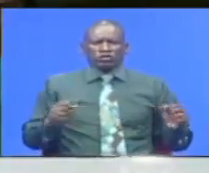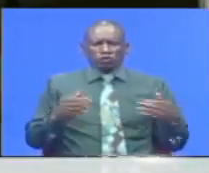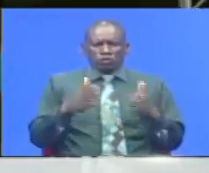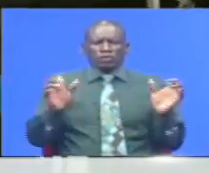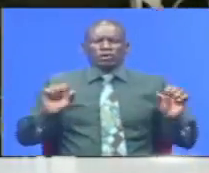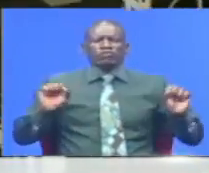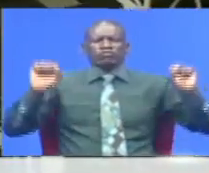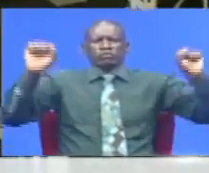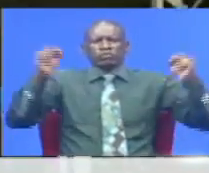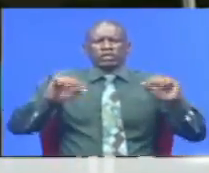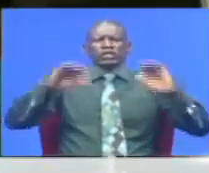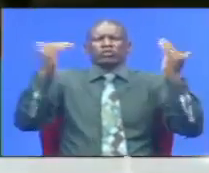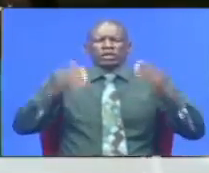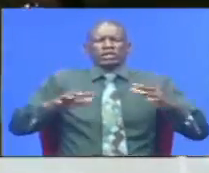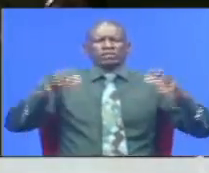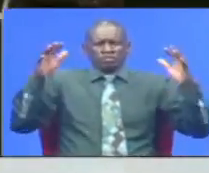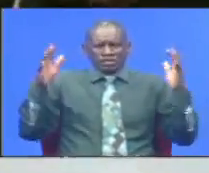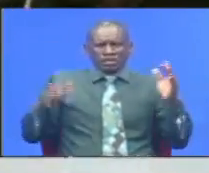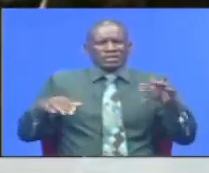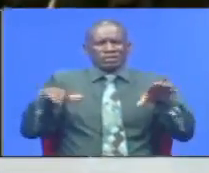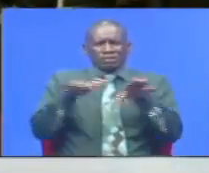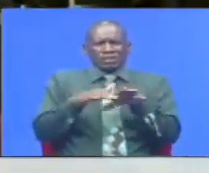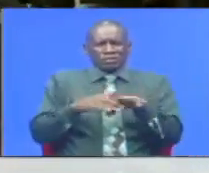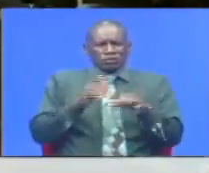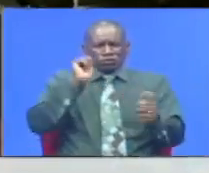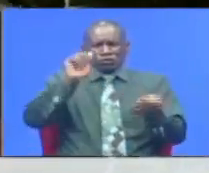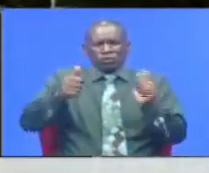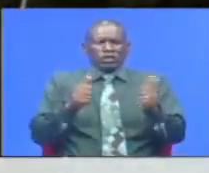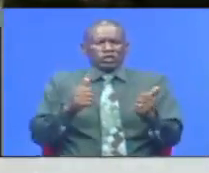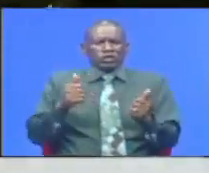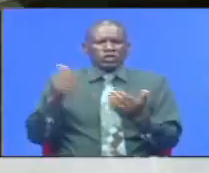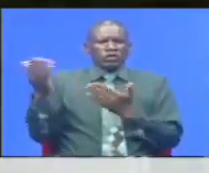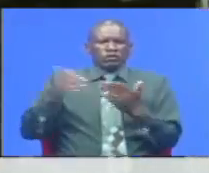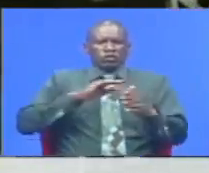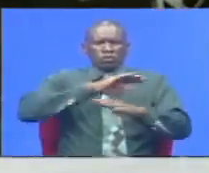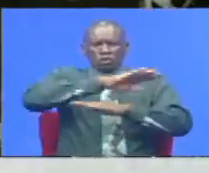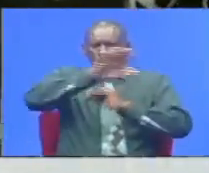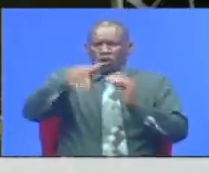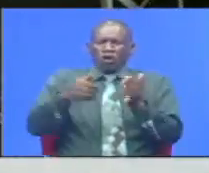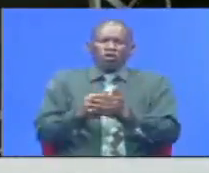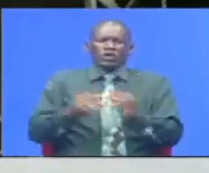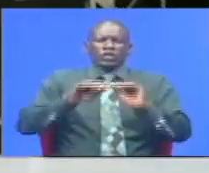world's largest participatory event, drawing competitors from all over the world.